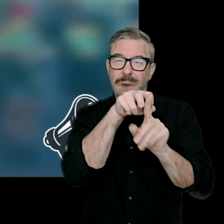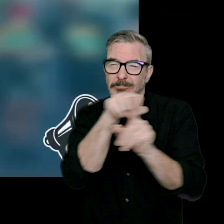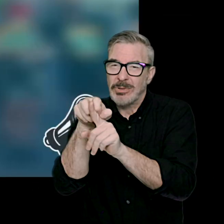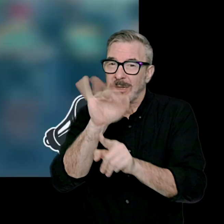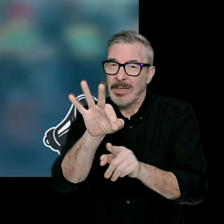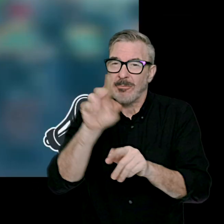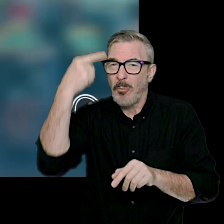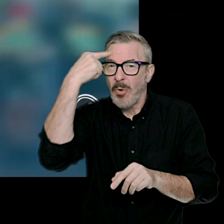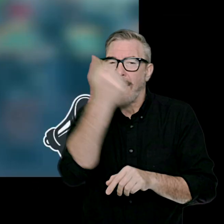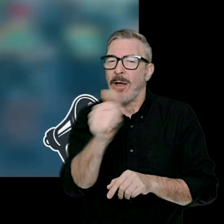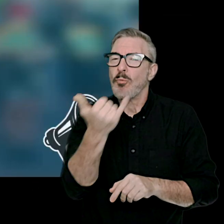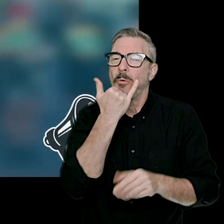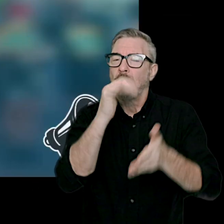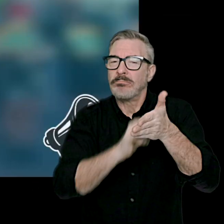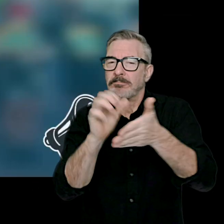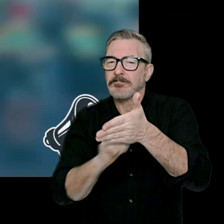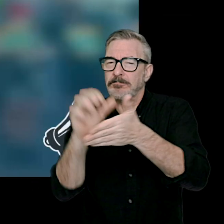theft.